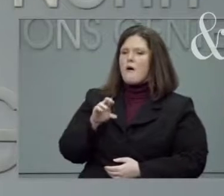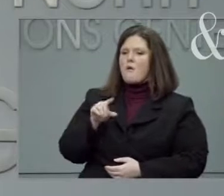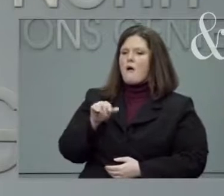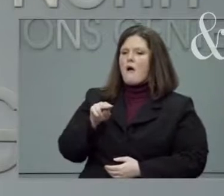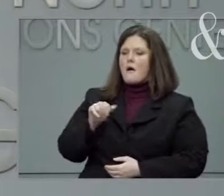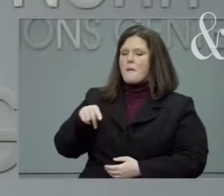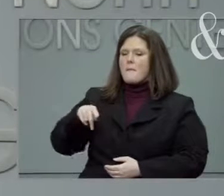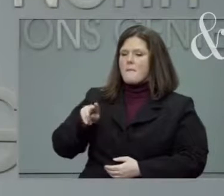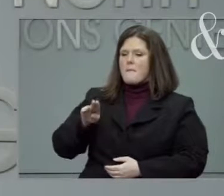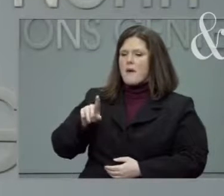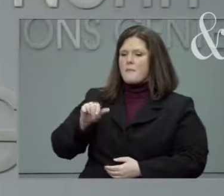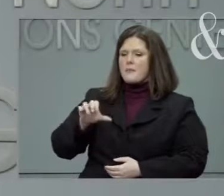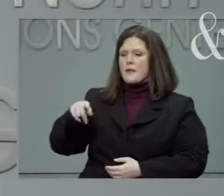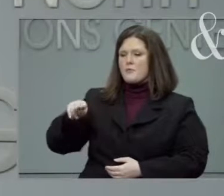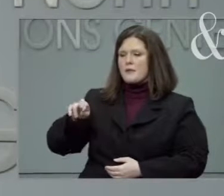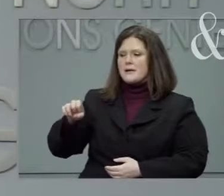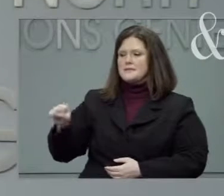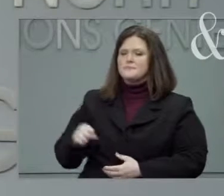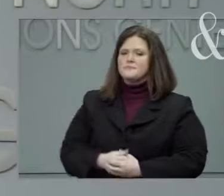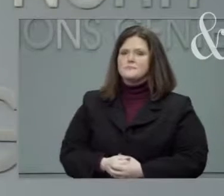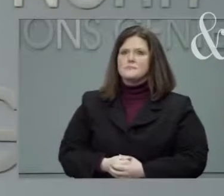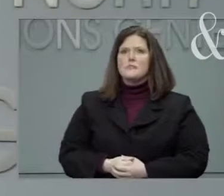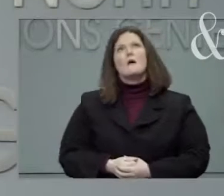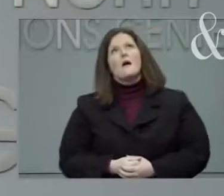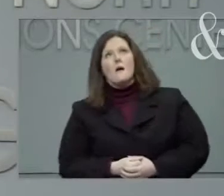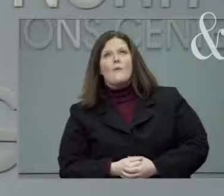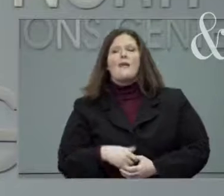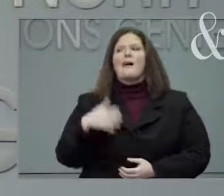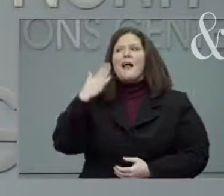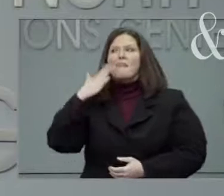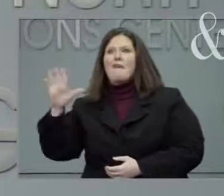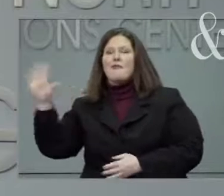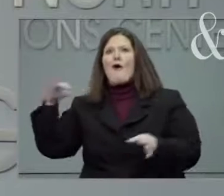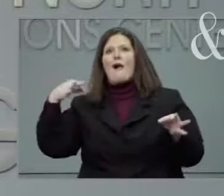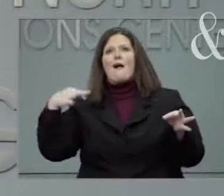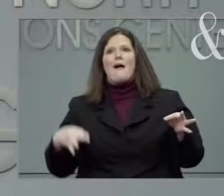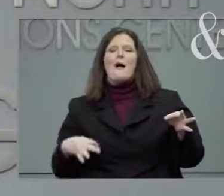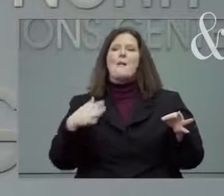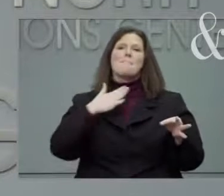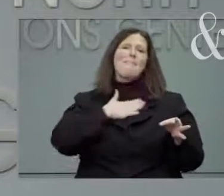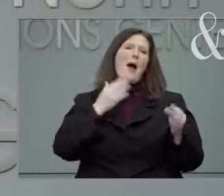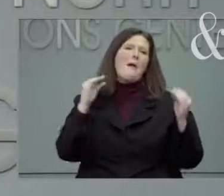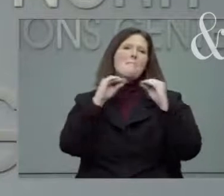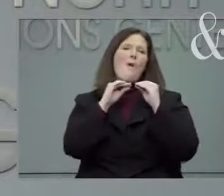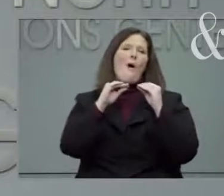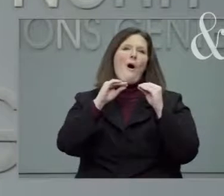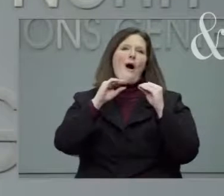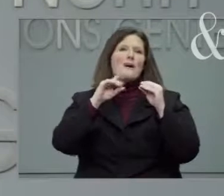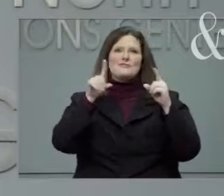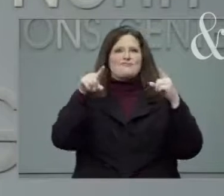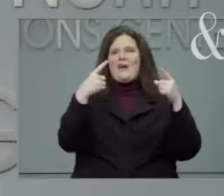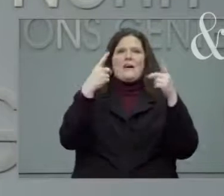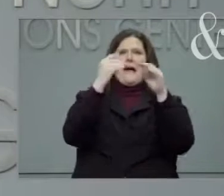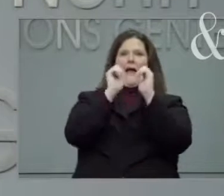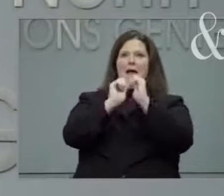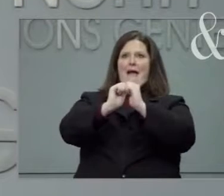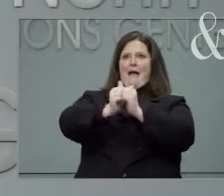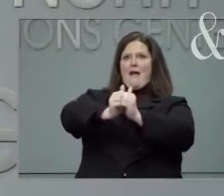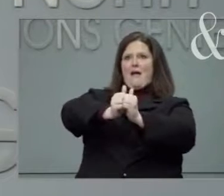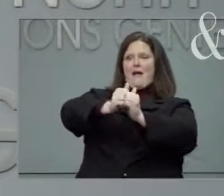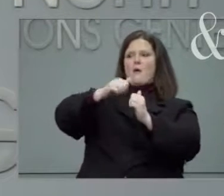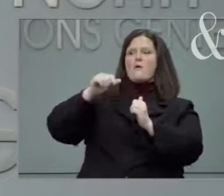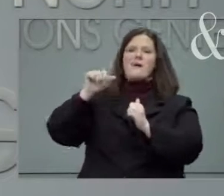Thanks for that. I guess my question was actually a little bit more about the sort of less nefarious instances. And I'm just wondering logistically,